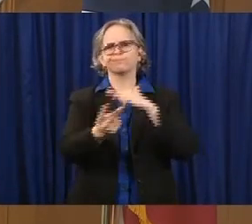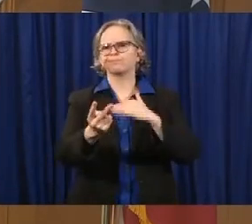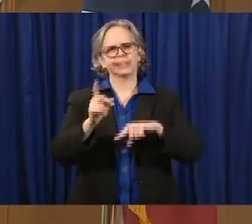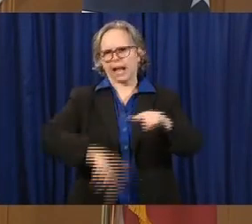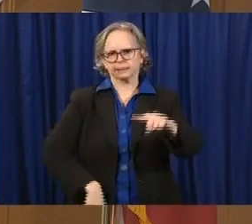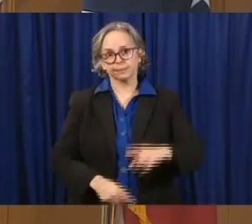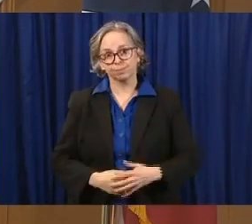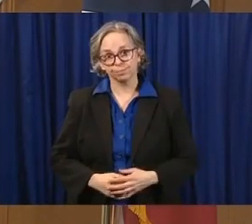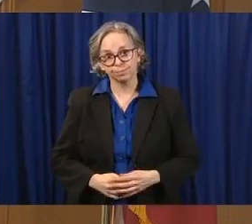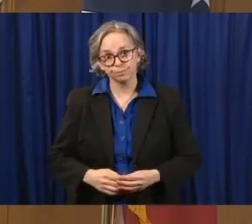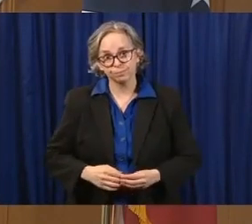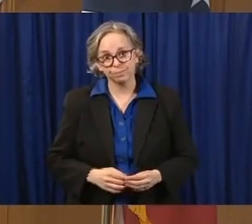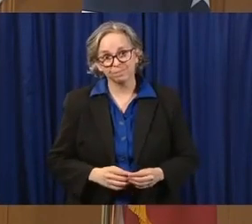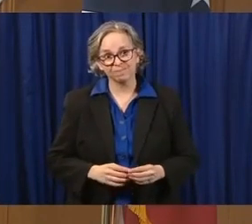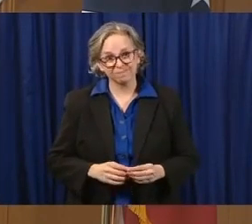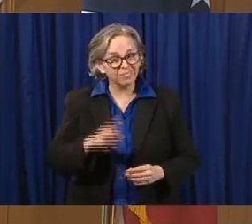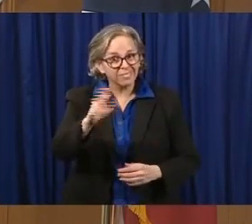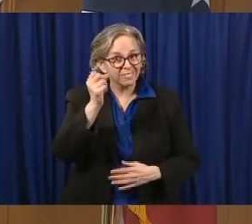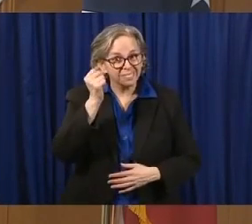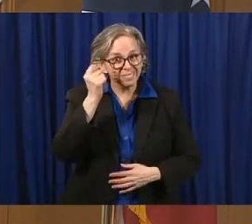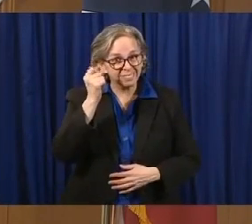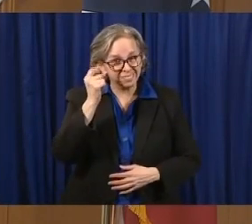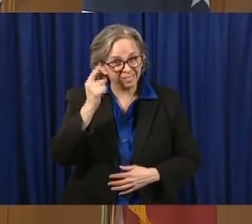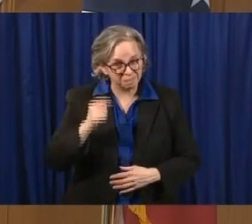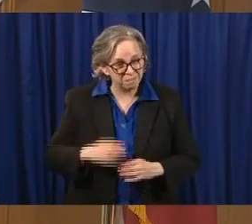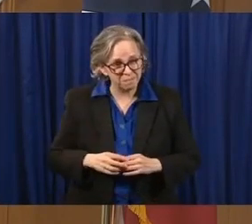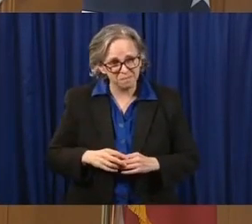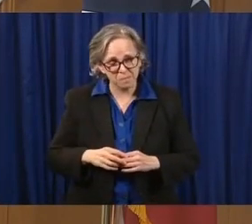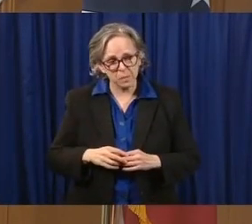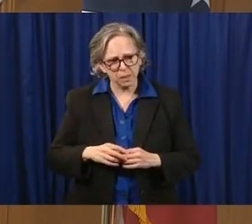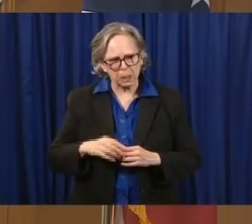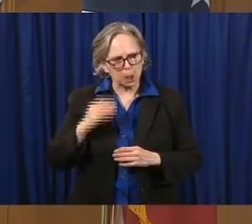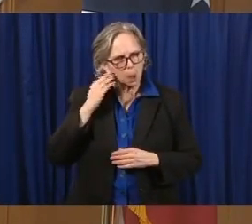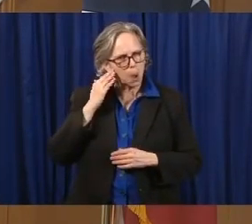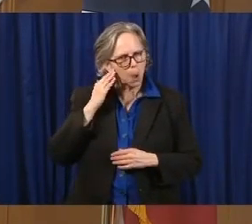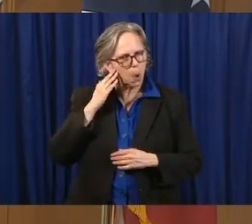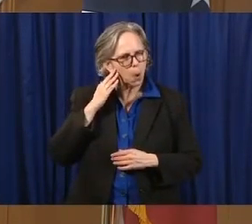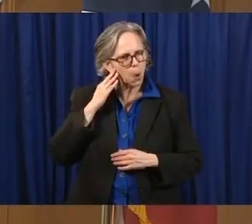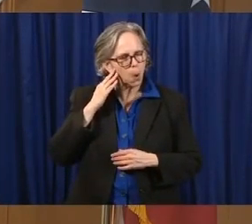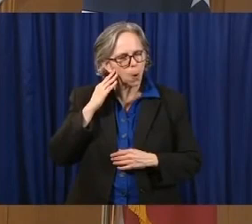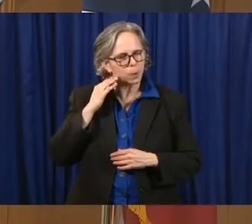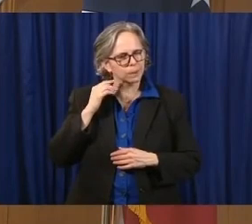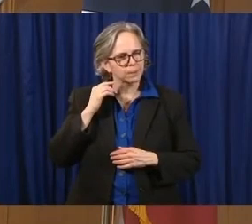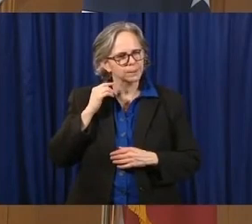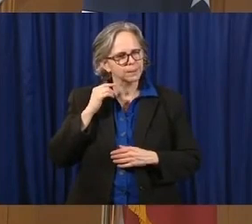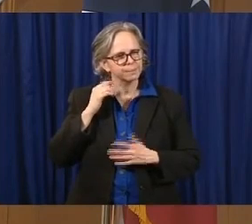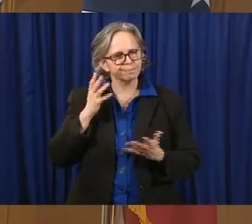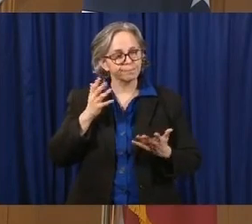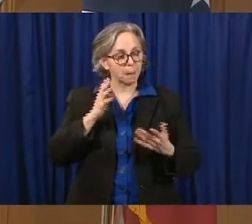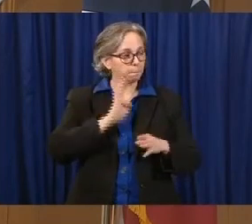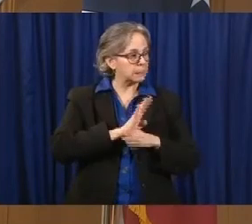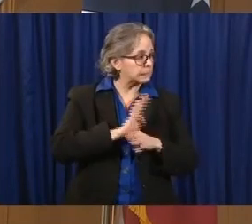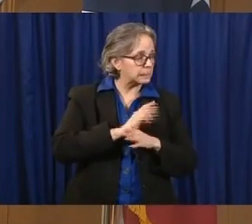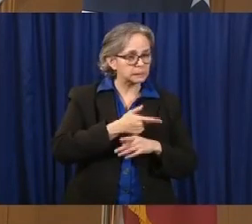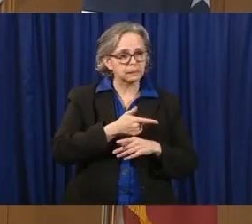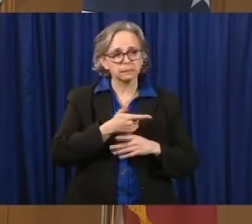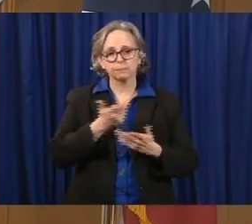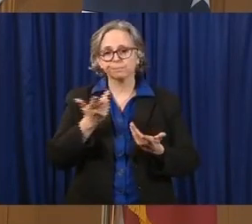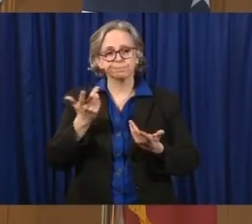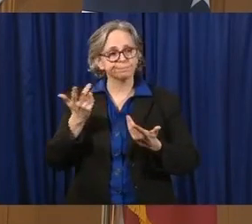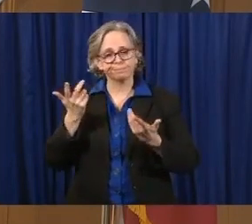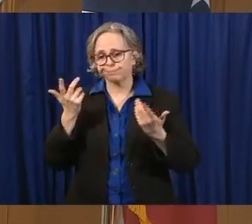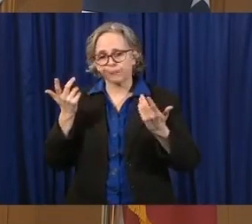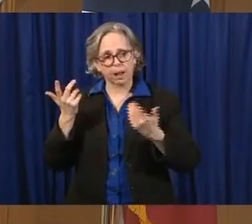But what I think we do know is that whether it's a business, whether